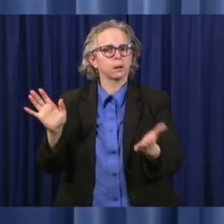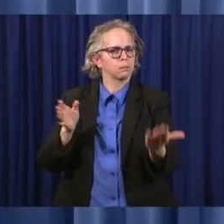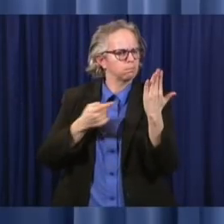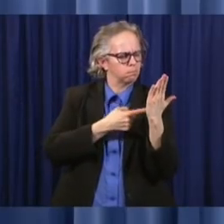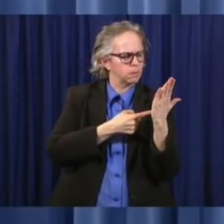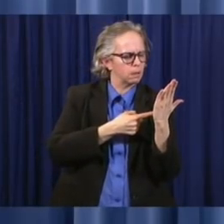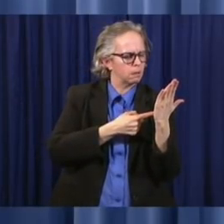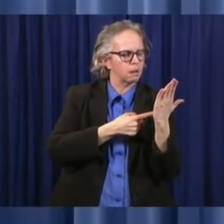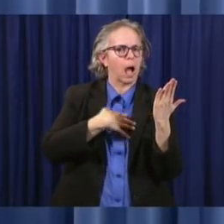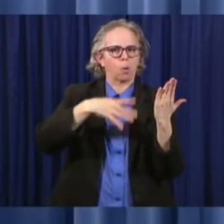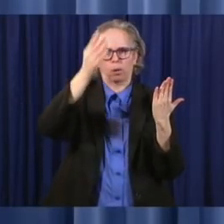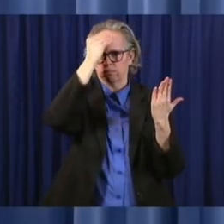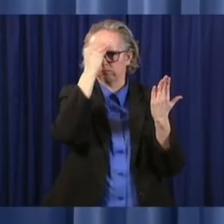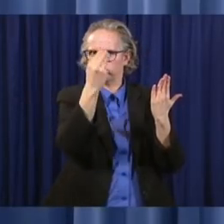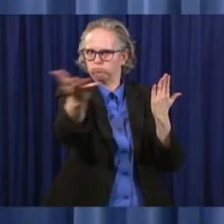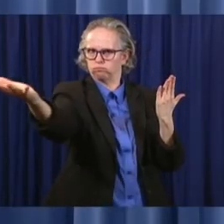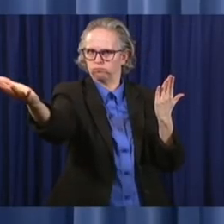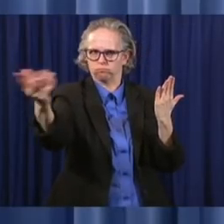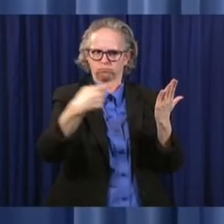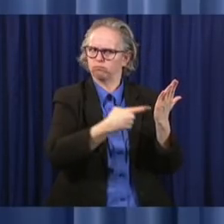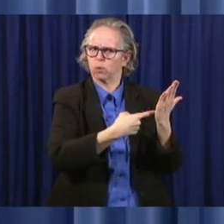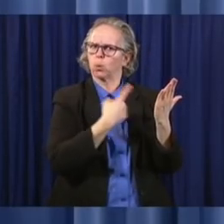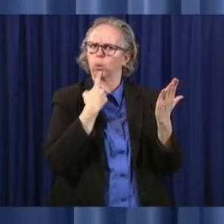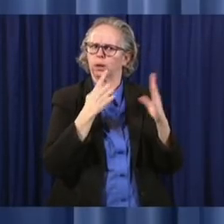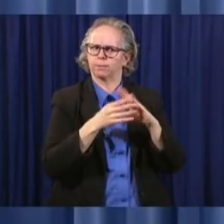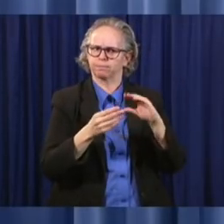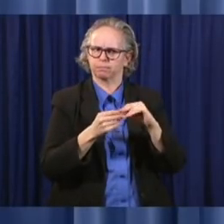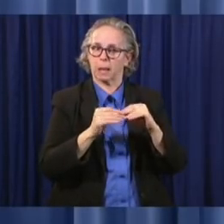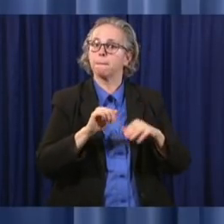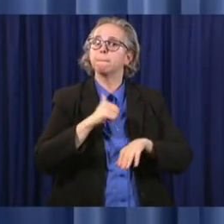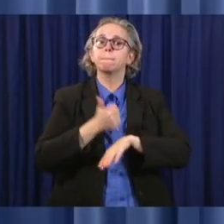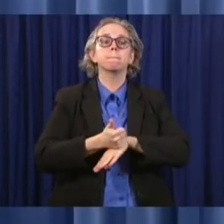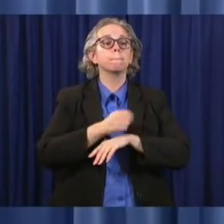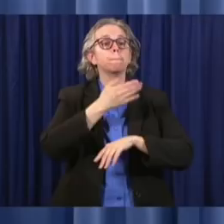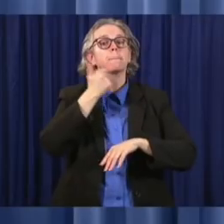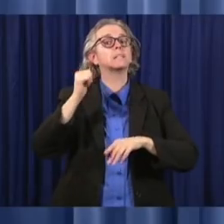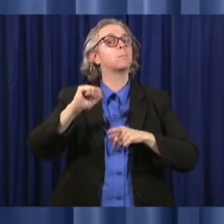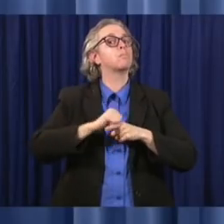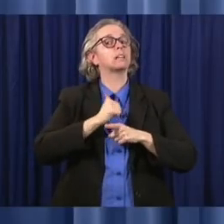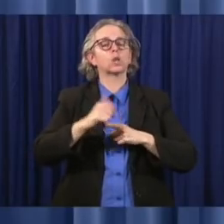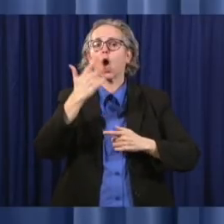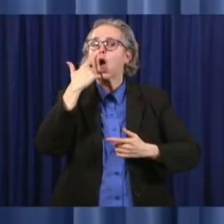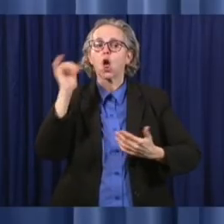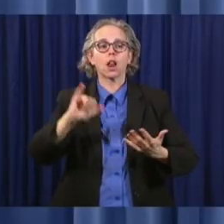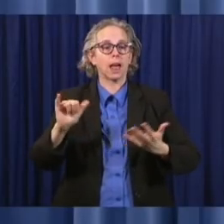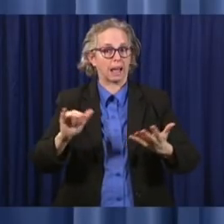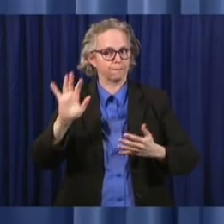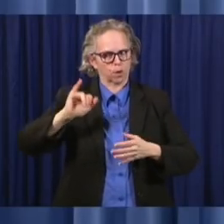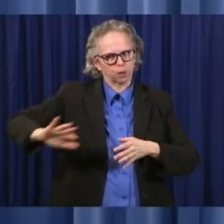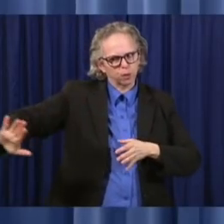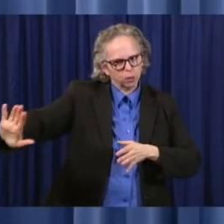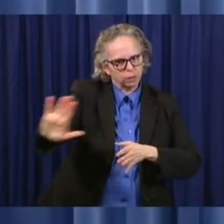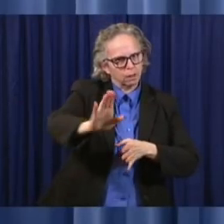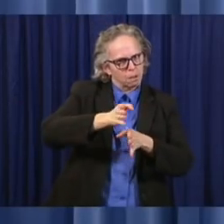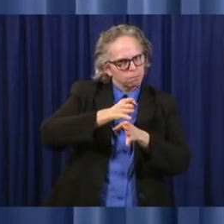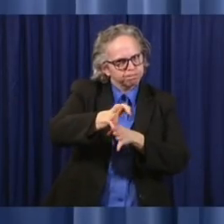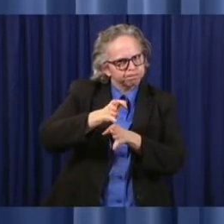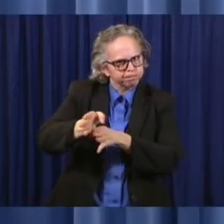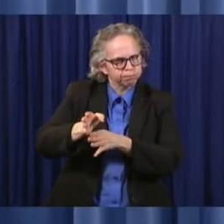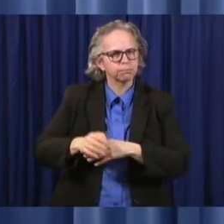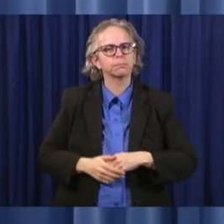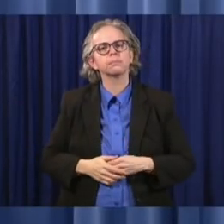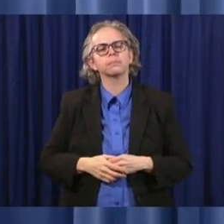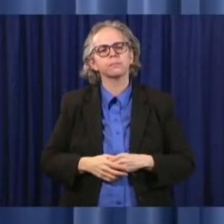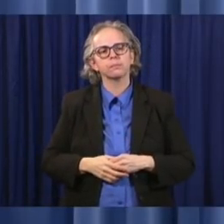best practices as these professionals start back in. We have set the